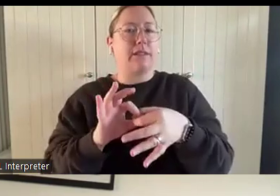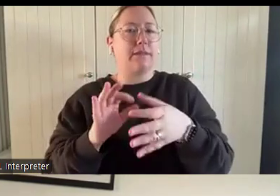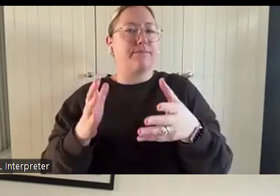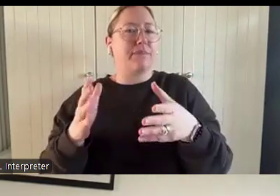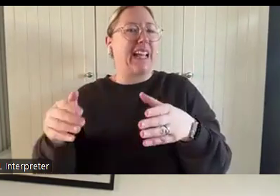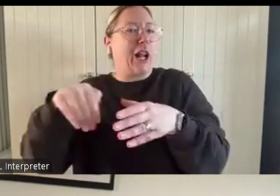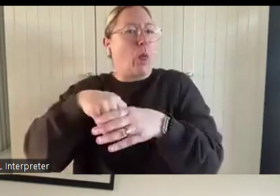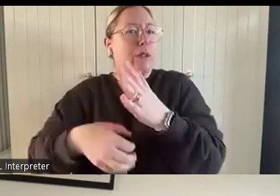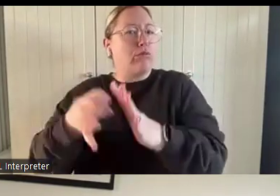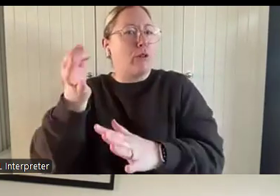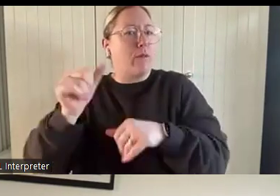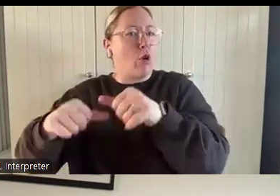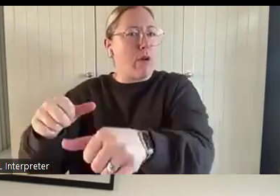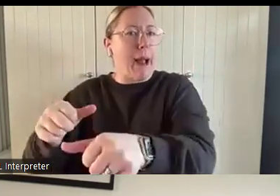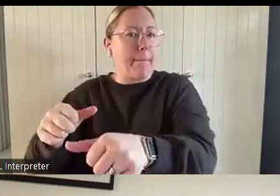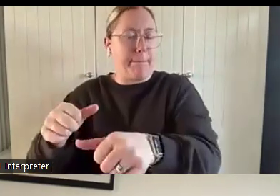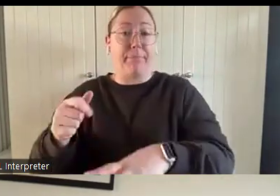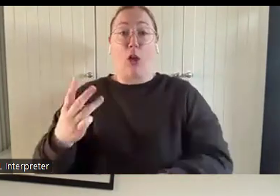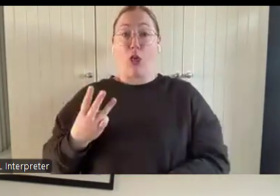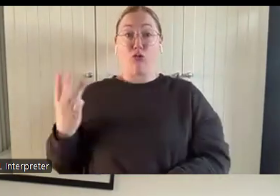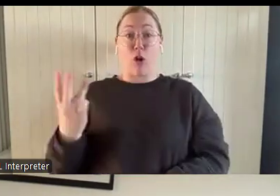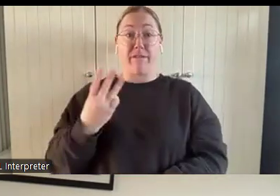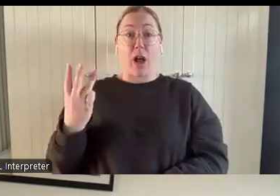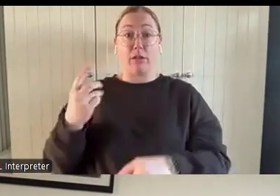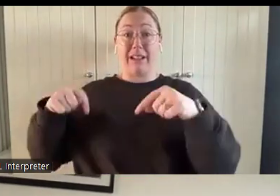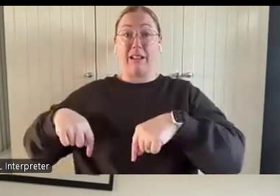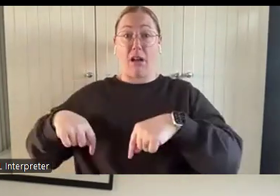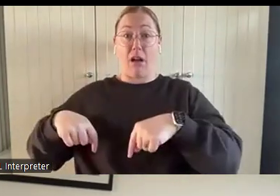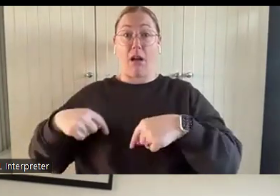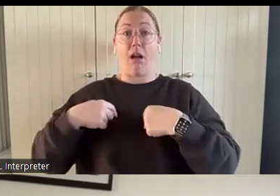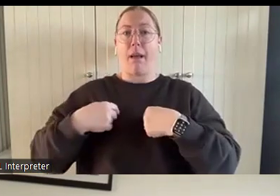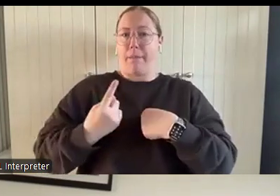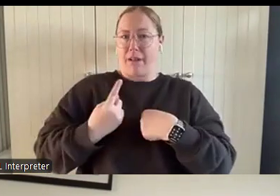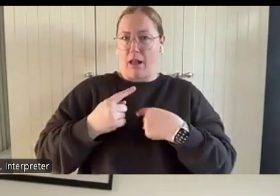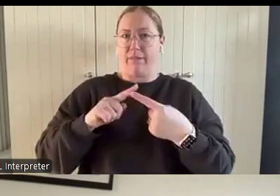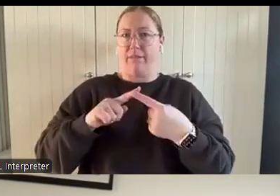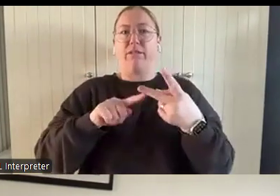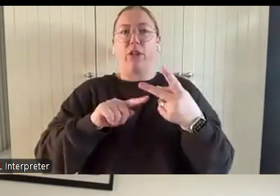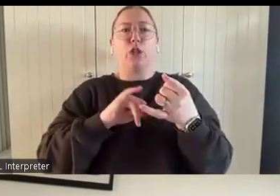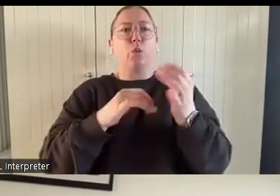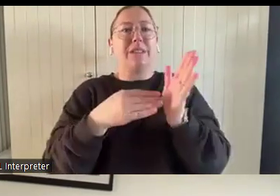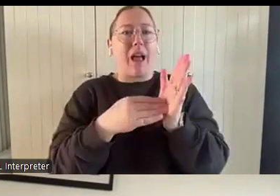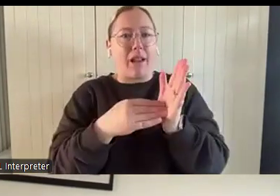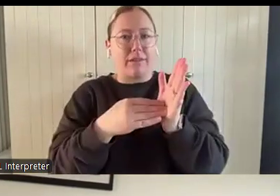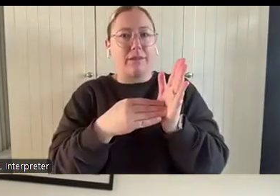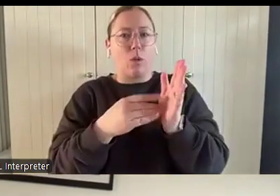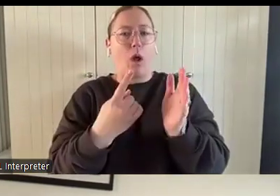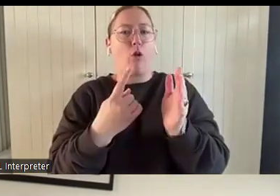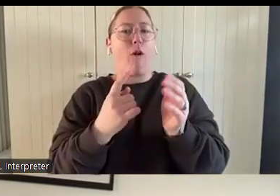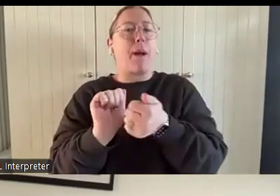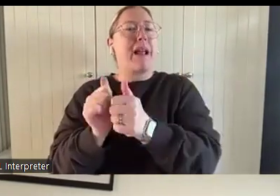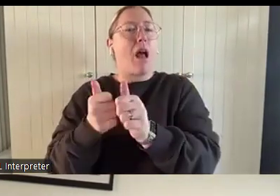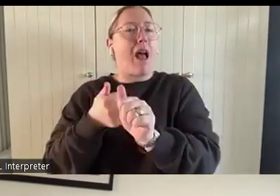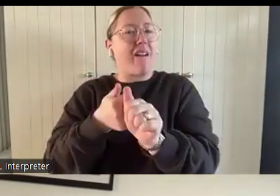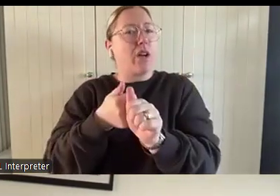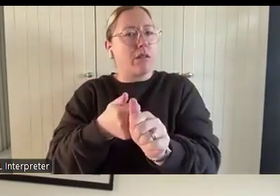Like mentioned, there's three of us today from the Include to Improve team. There's obviously myself, Suzanne, who's one of the peer advocates for Sport